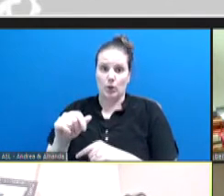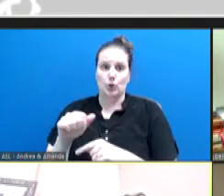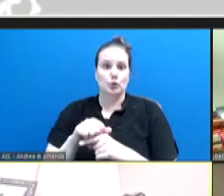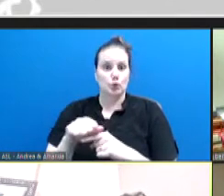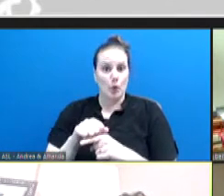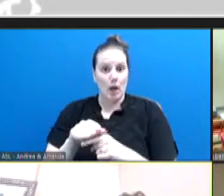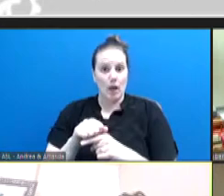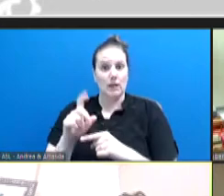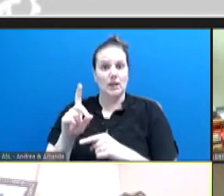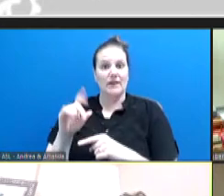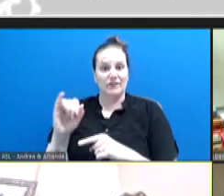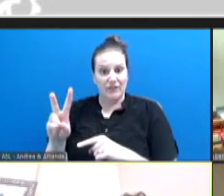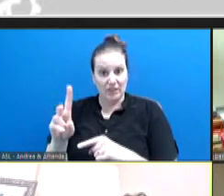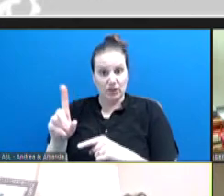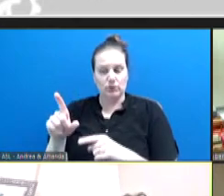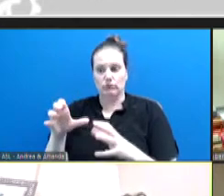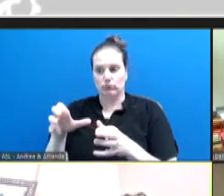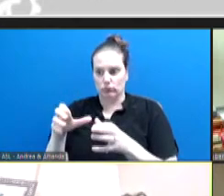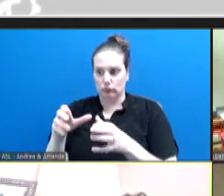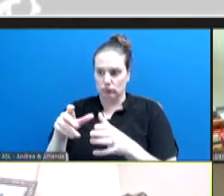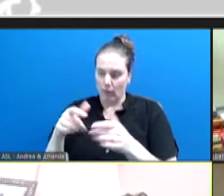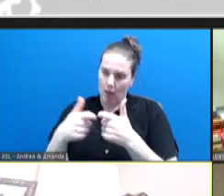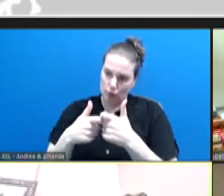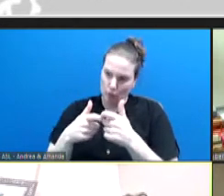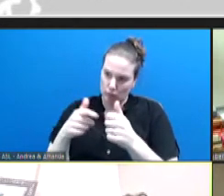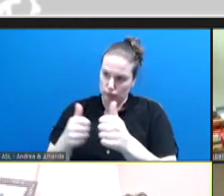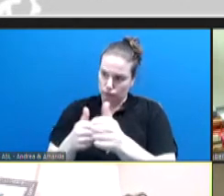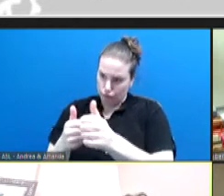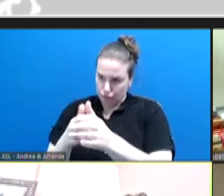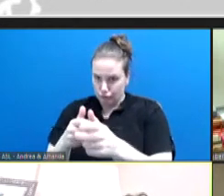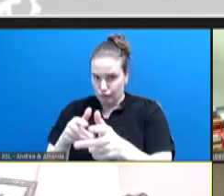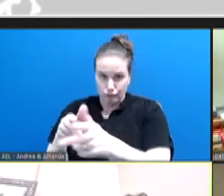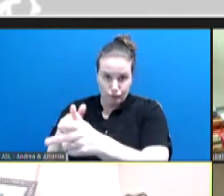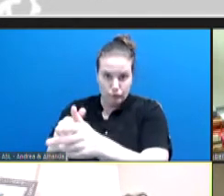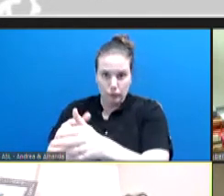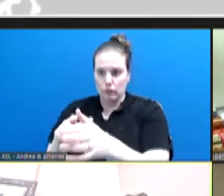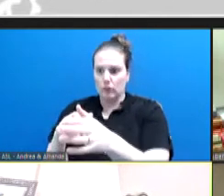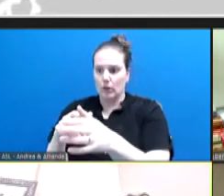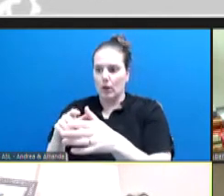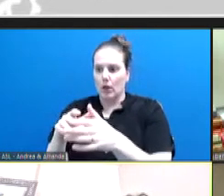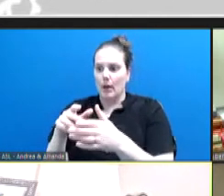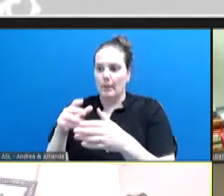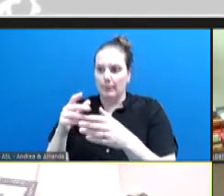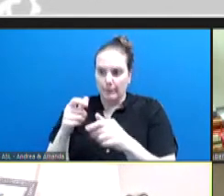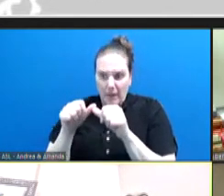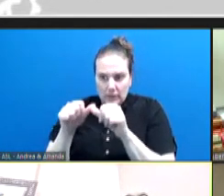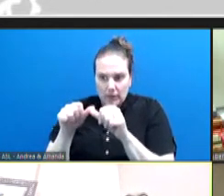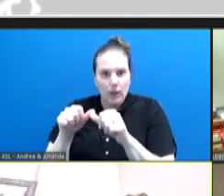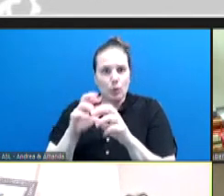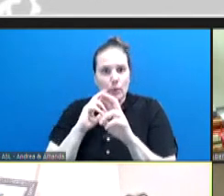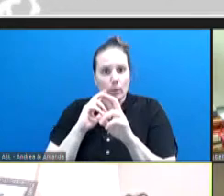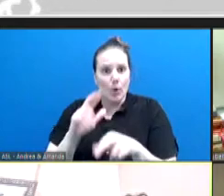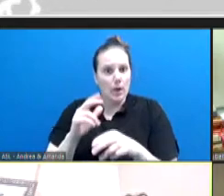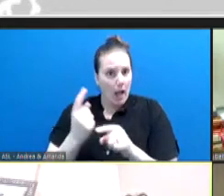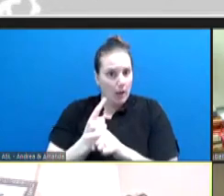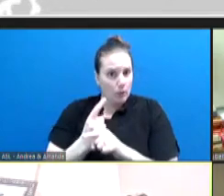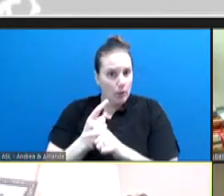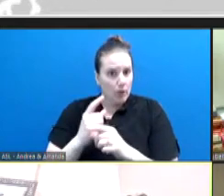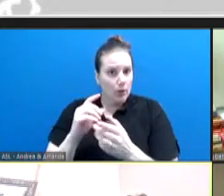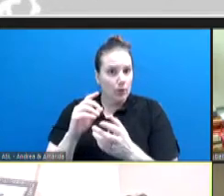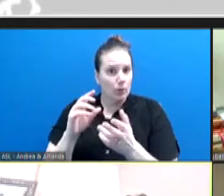division is electronically tracking, maintaining, and reporting complete and accurate records, that's